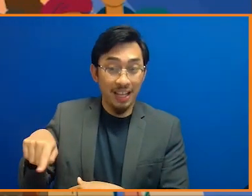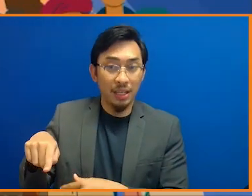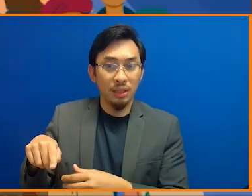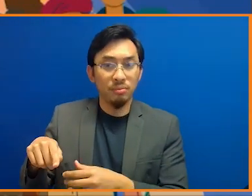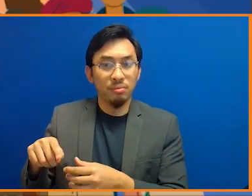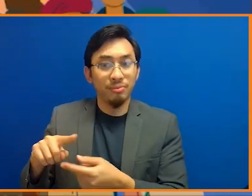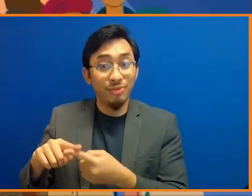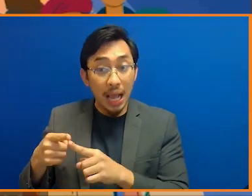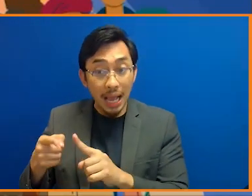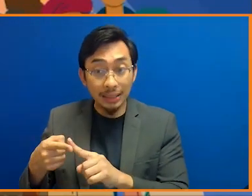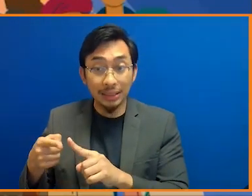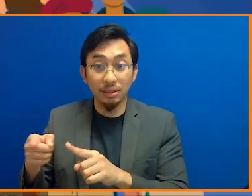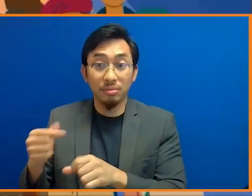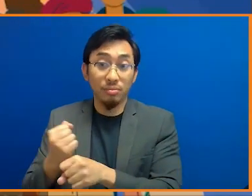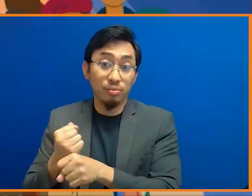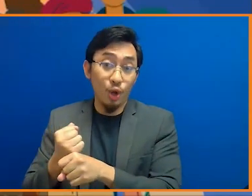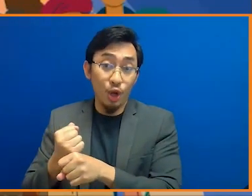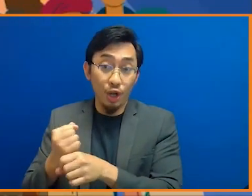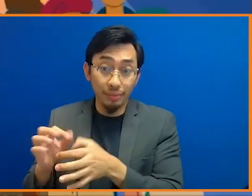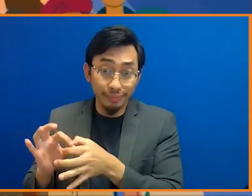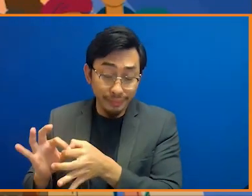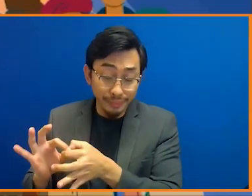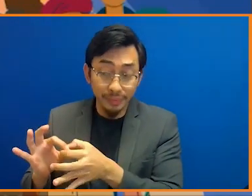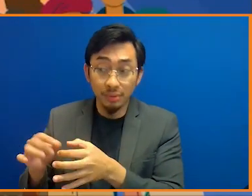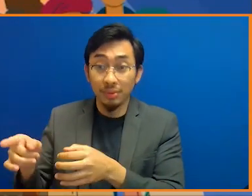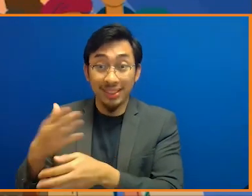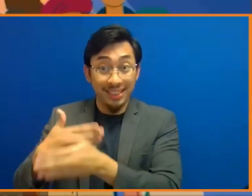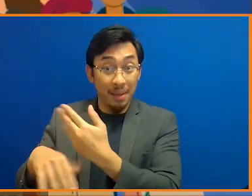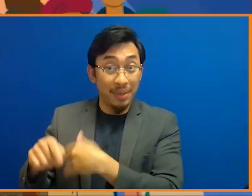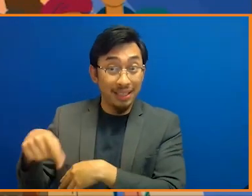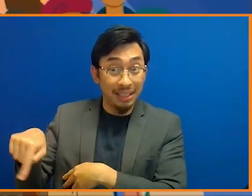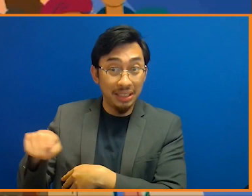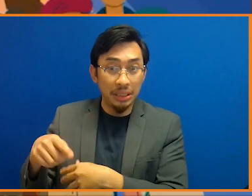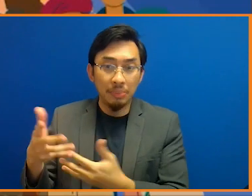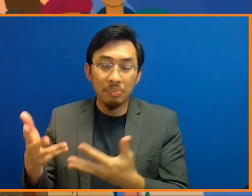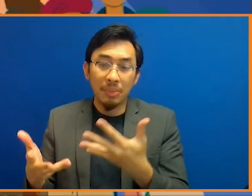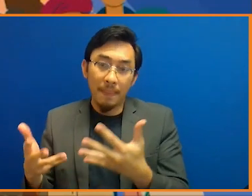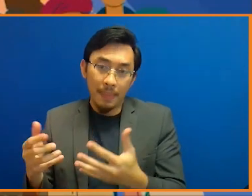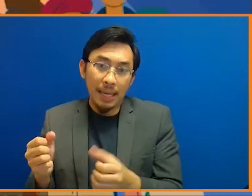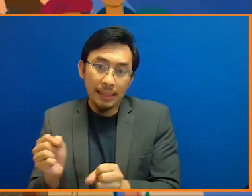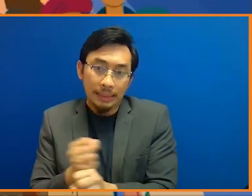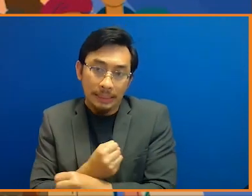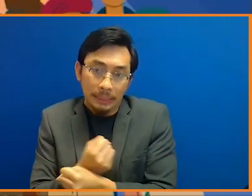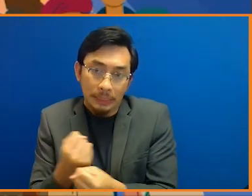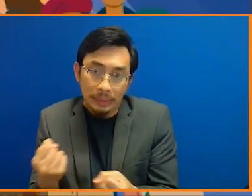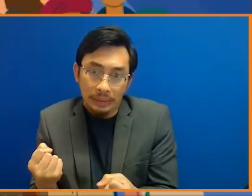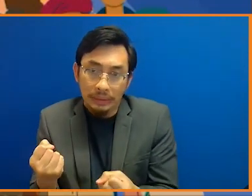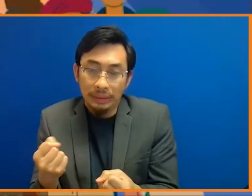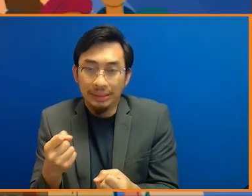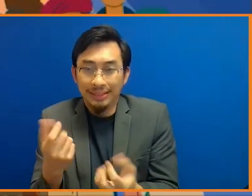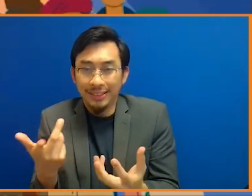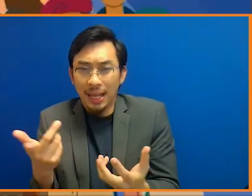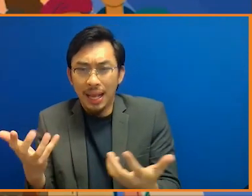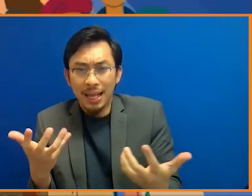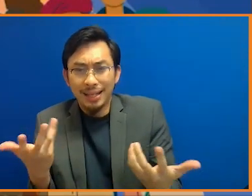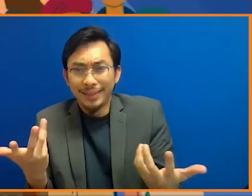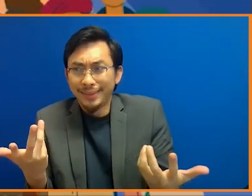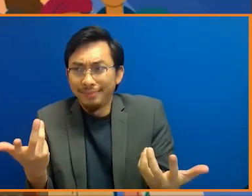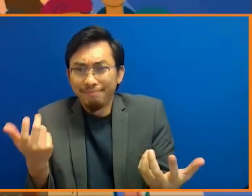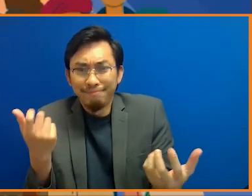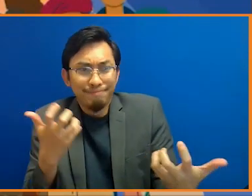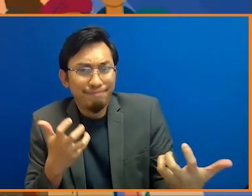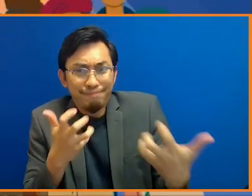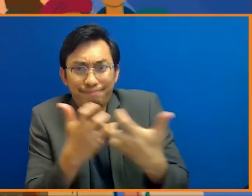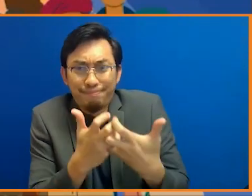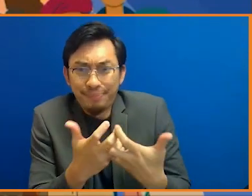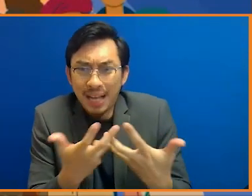These friends, these colleagues with disability, they probably cannot, adapt. They